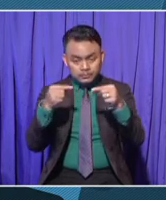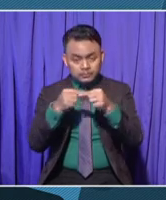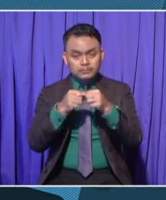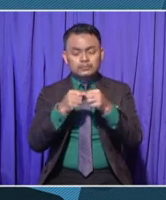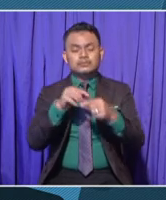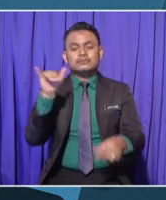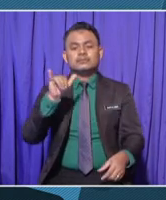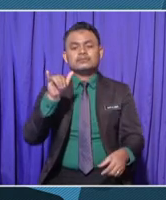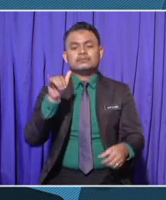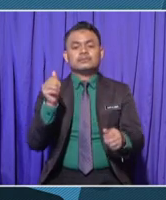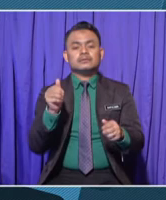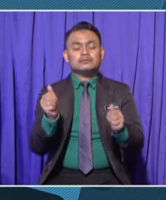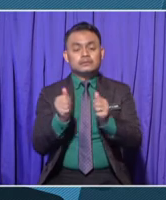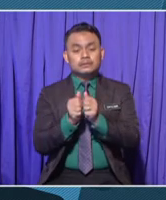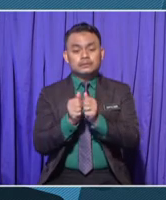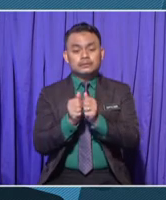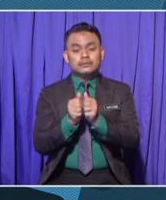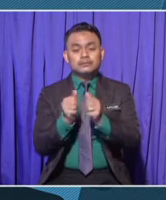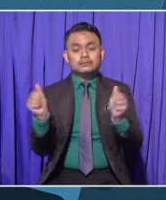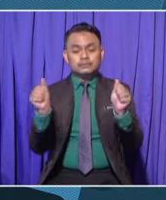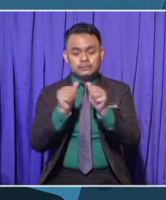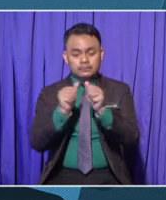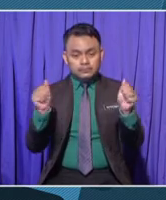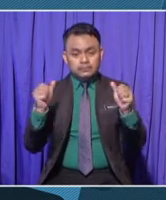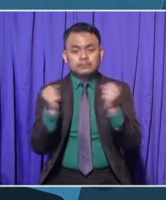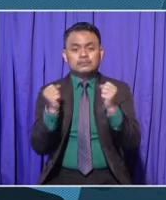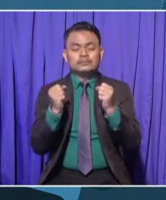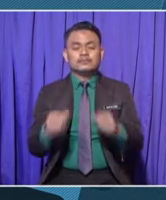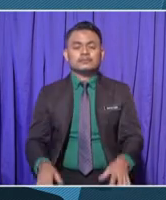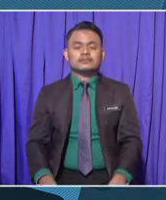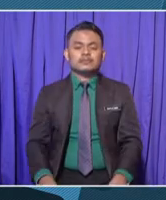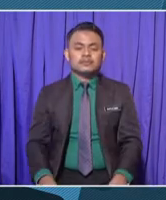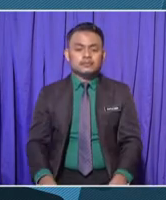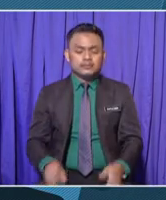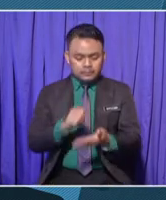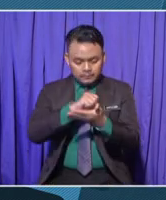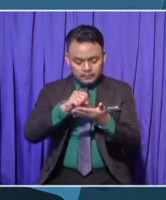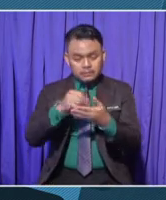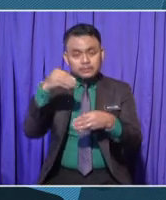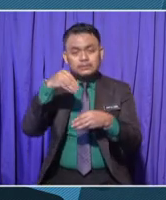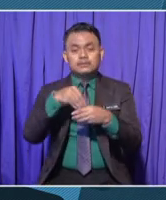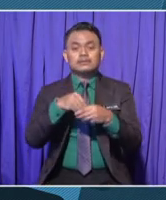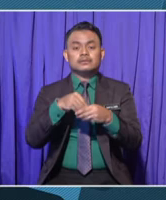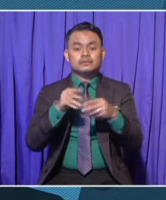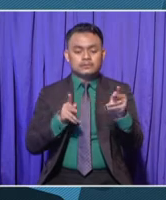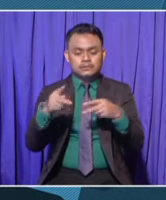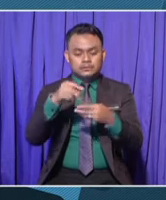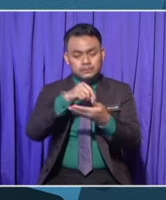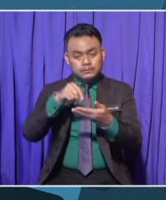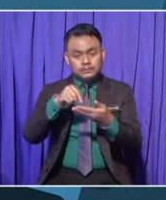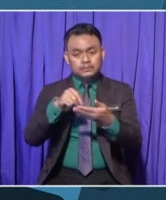refrigerator. The stationery in a pencil box can be stored